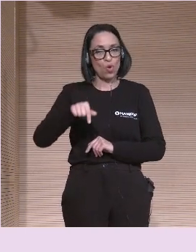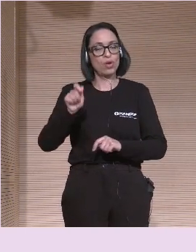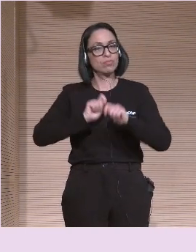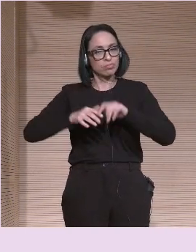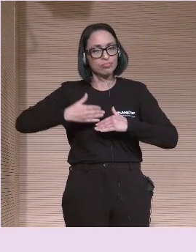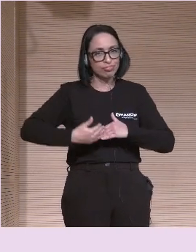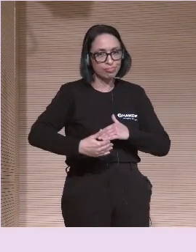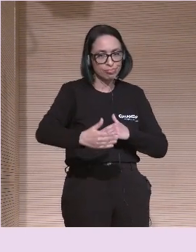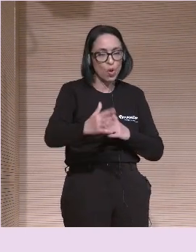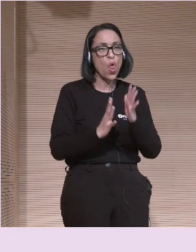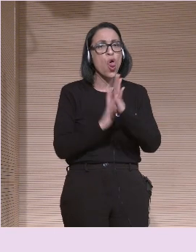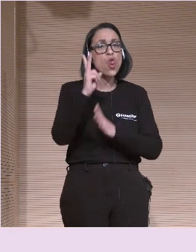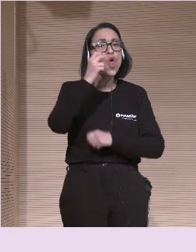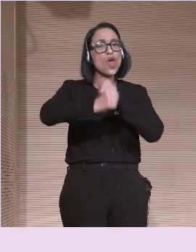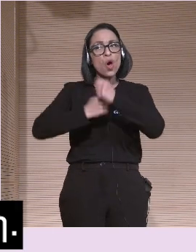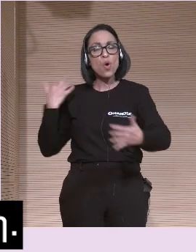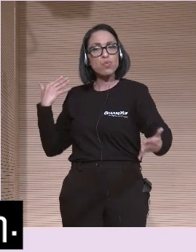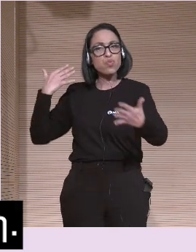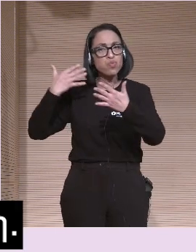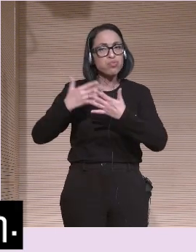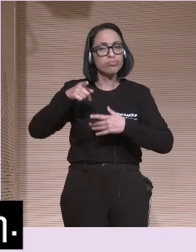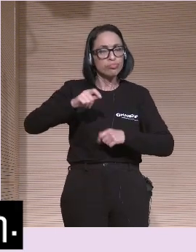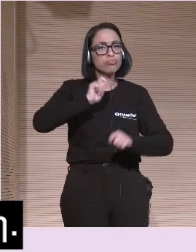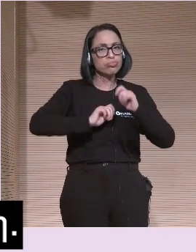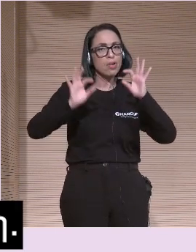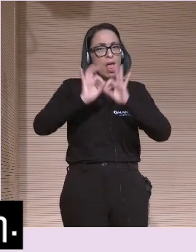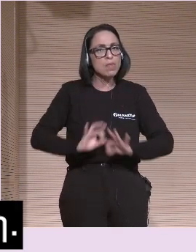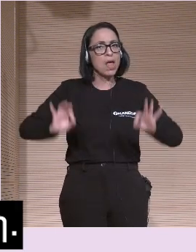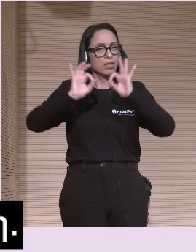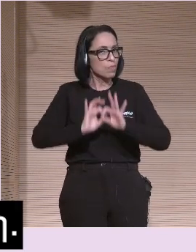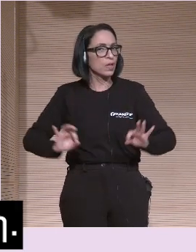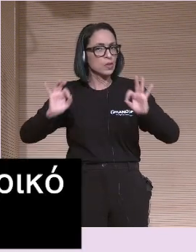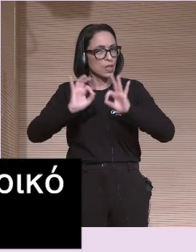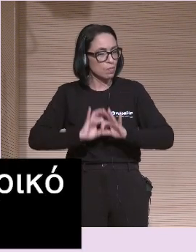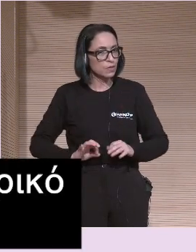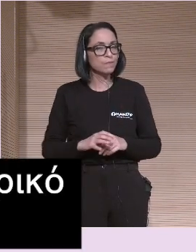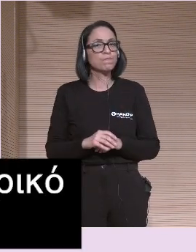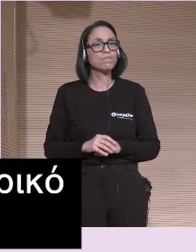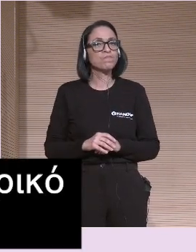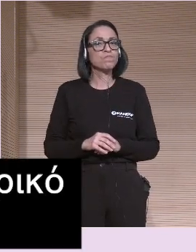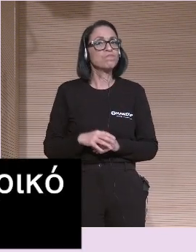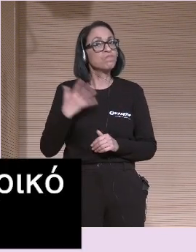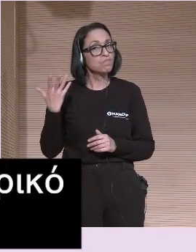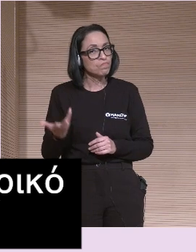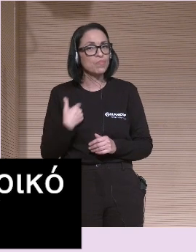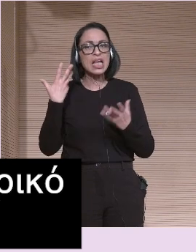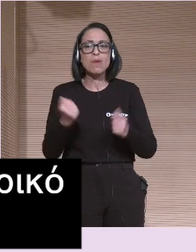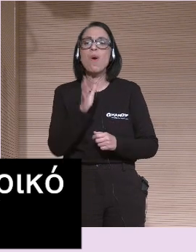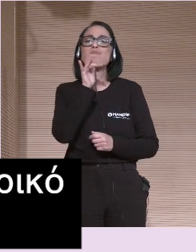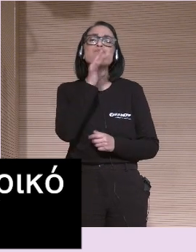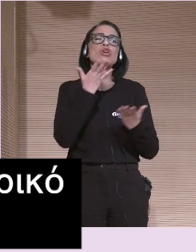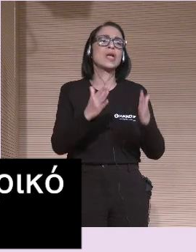now. We've put on 10 exhibitions. We've had various temporary homes. At the moment, we're in a home in the middle of a